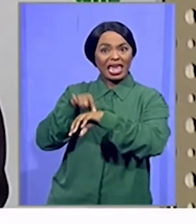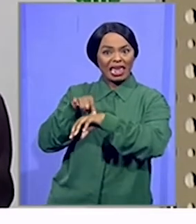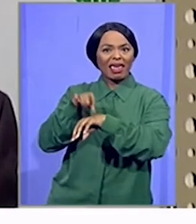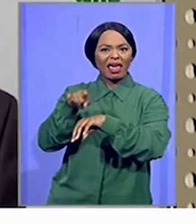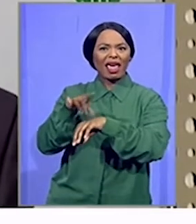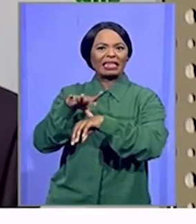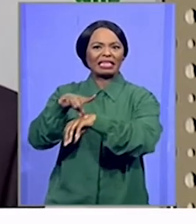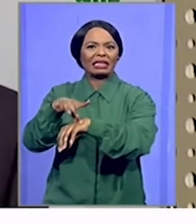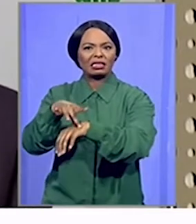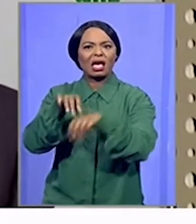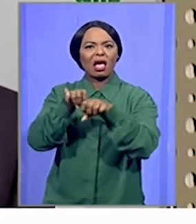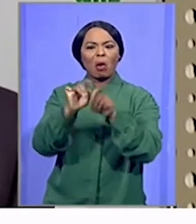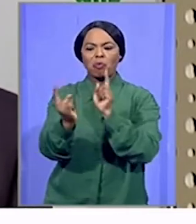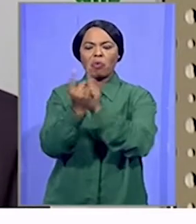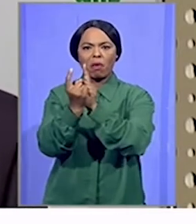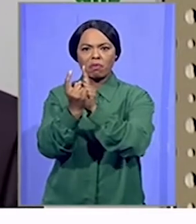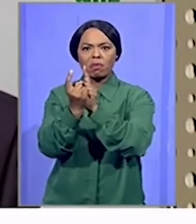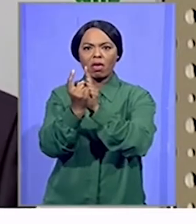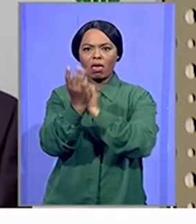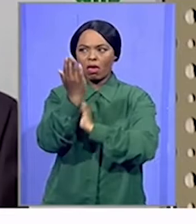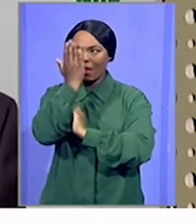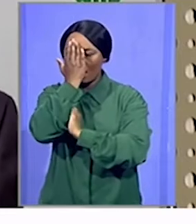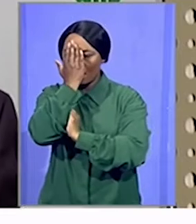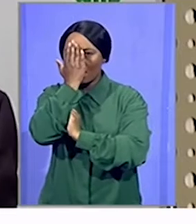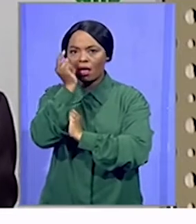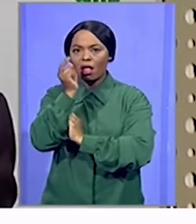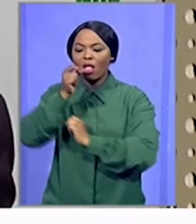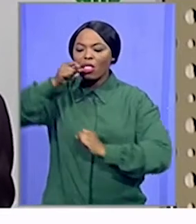contacts and not through droplets. So very